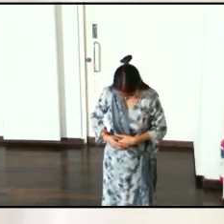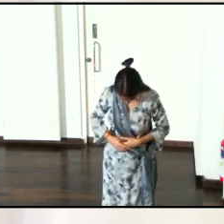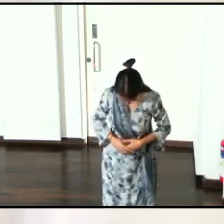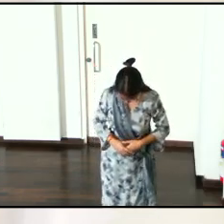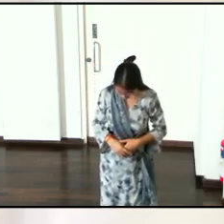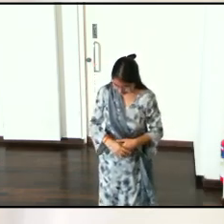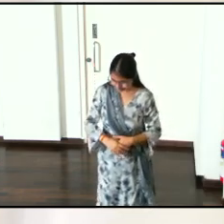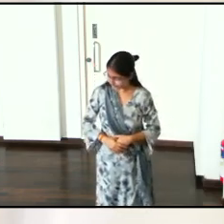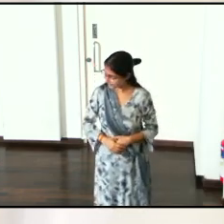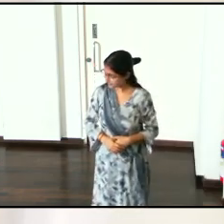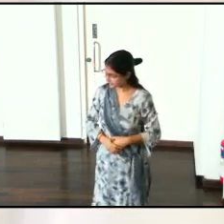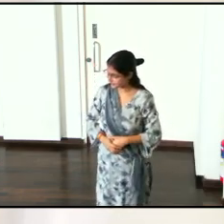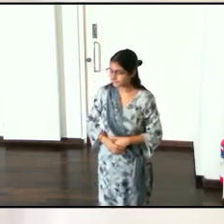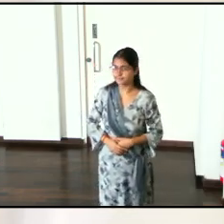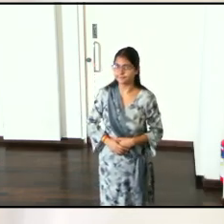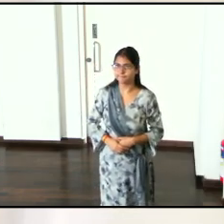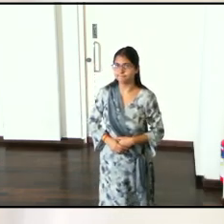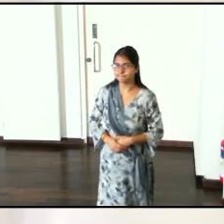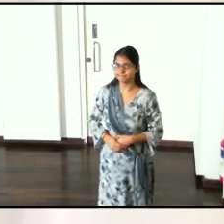So,